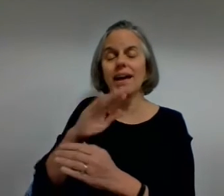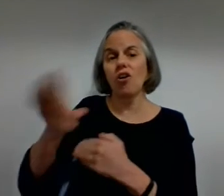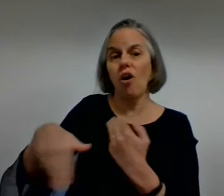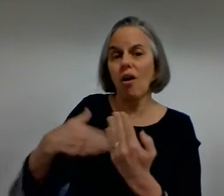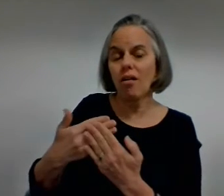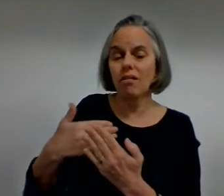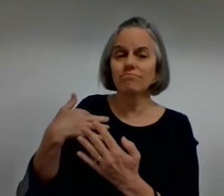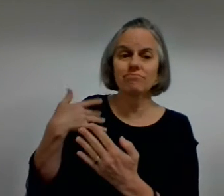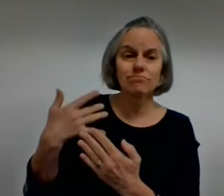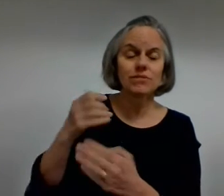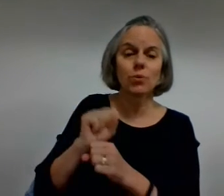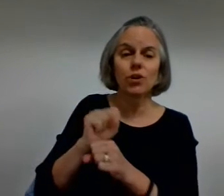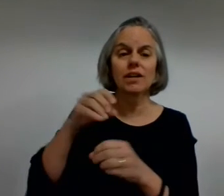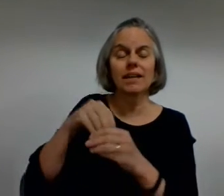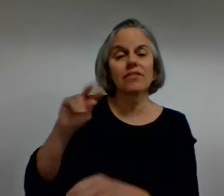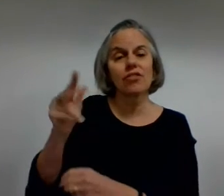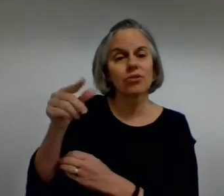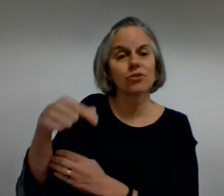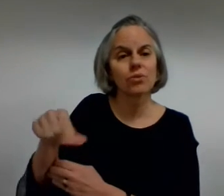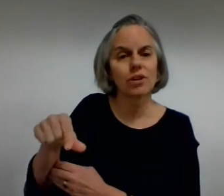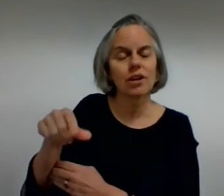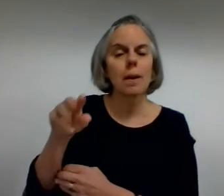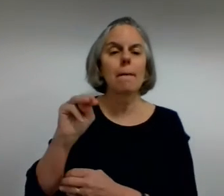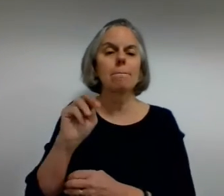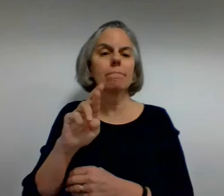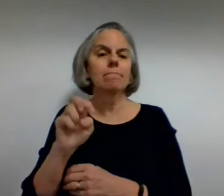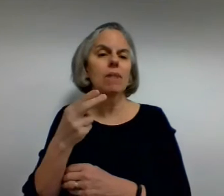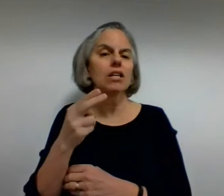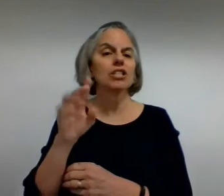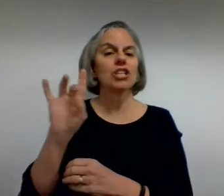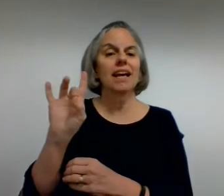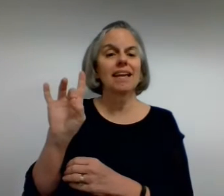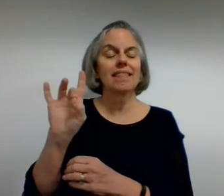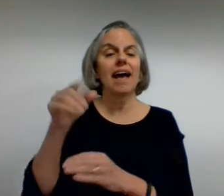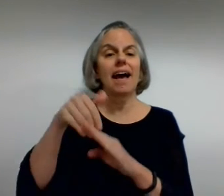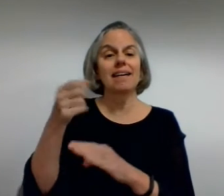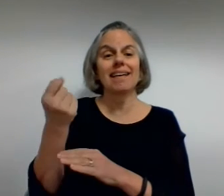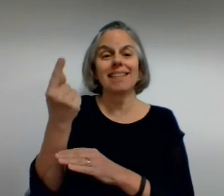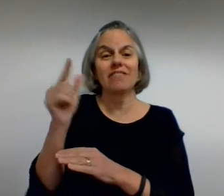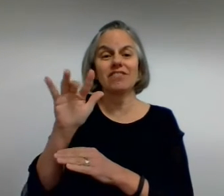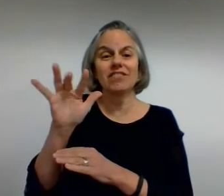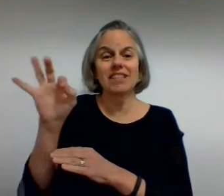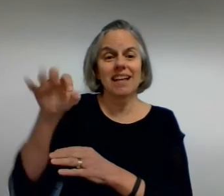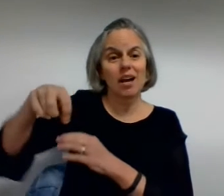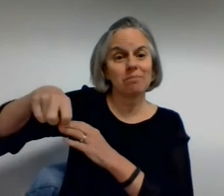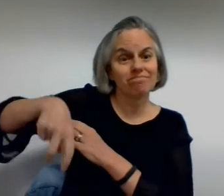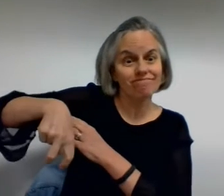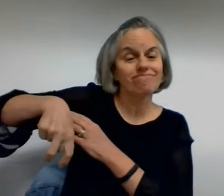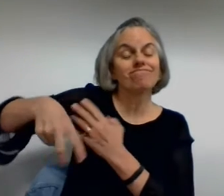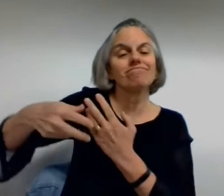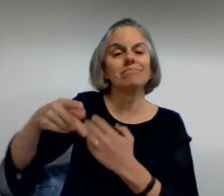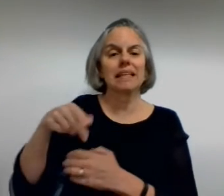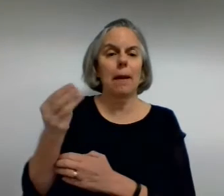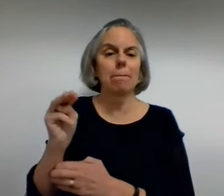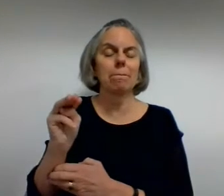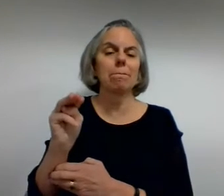in third quarter. So March 8th at 11:59 p.m., that's when everything from the quarter is